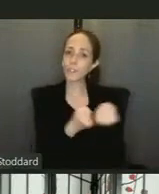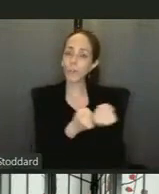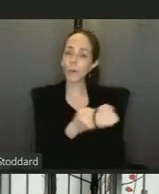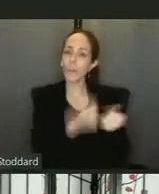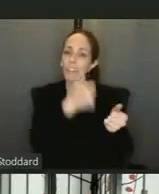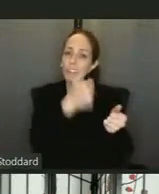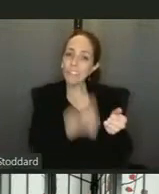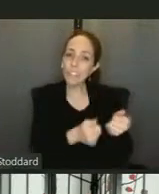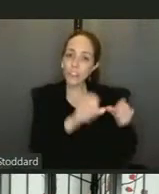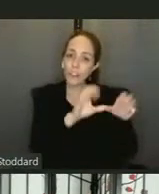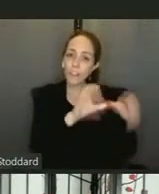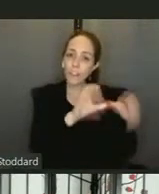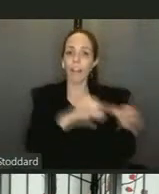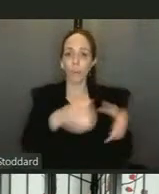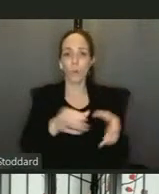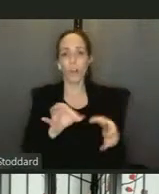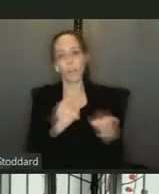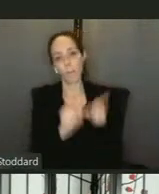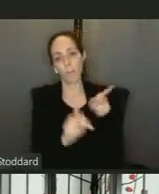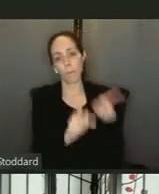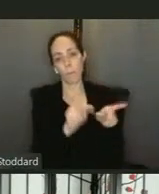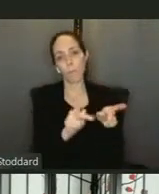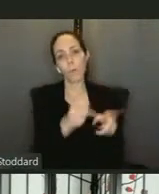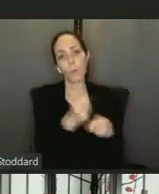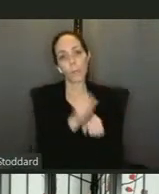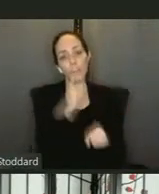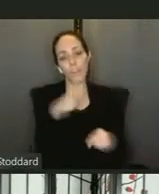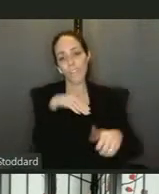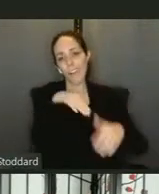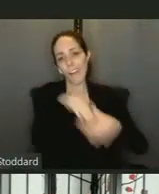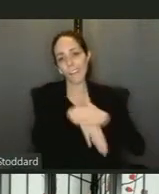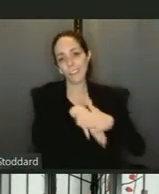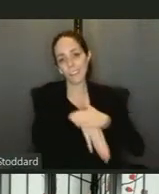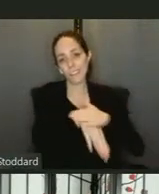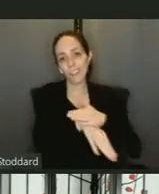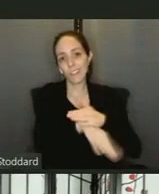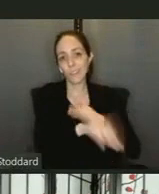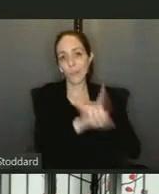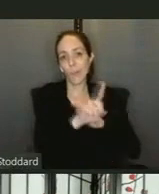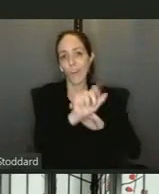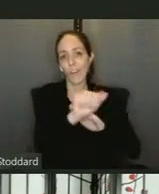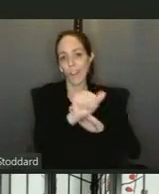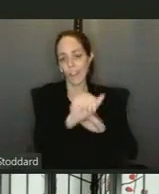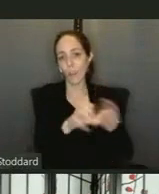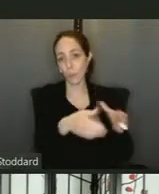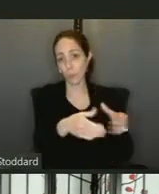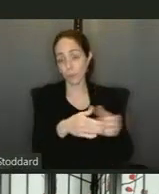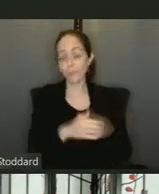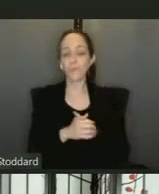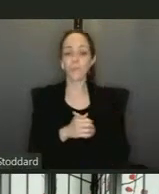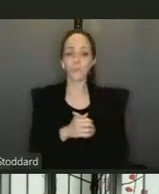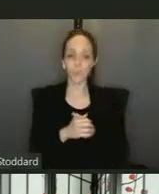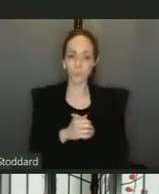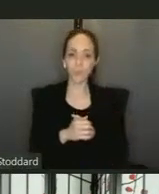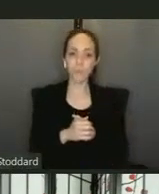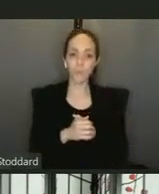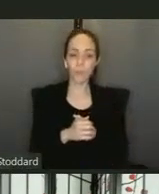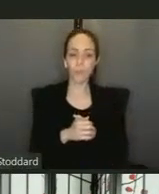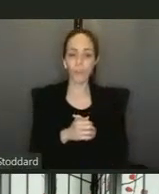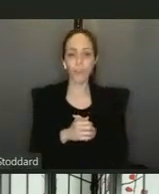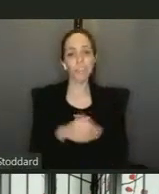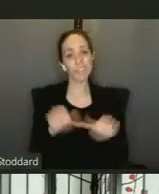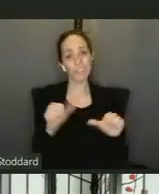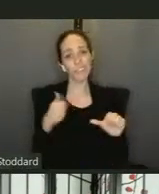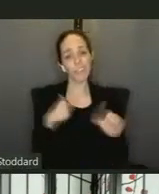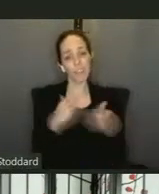folks that we really want to make sure have access in this first wave. That being said, we actually still have quite a